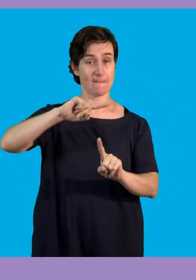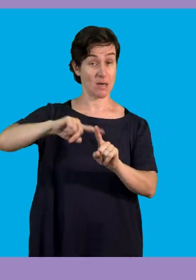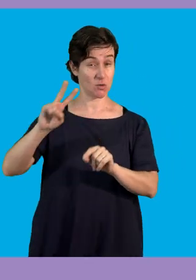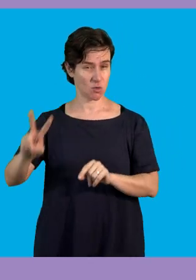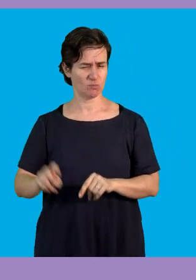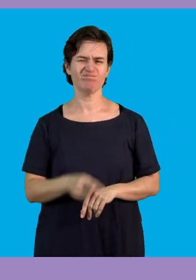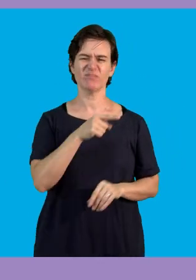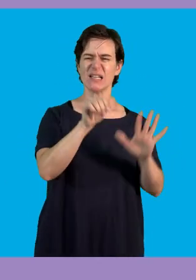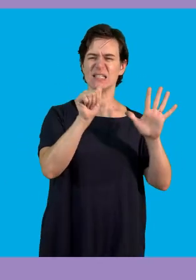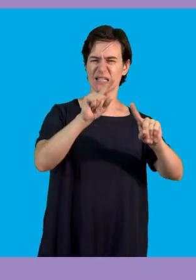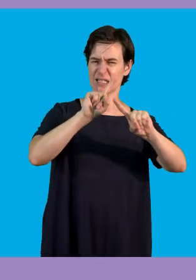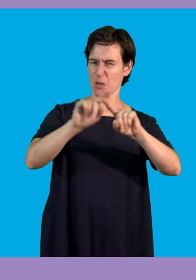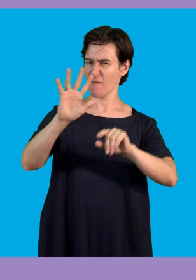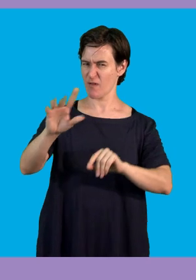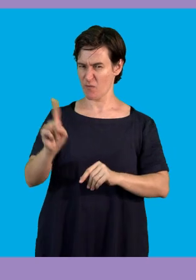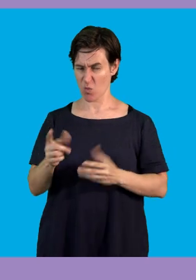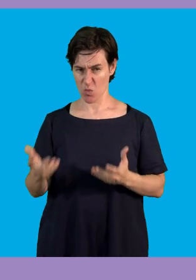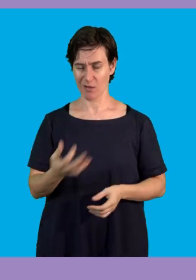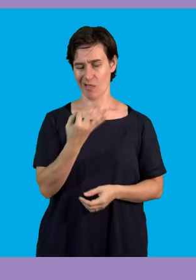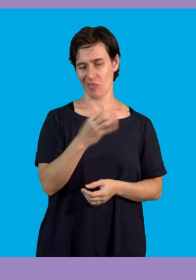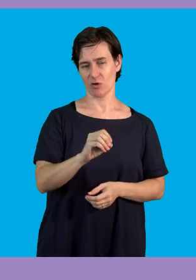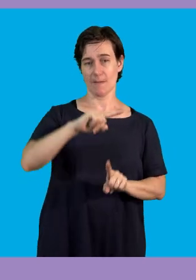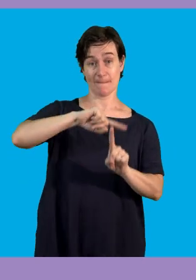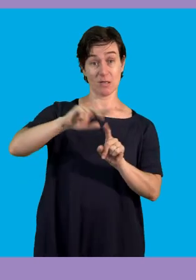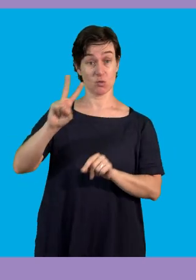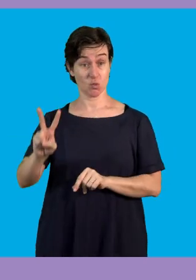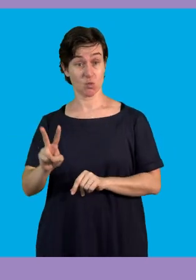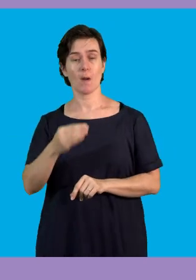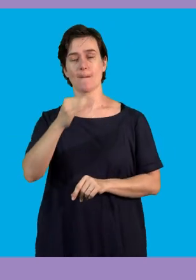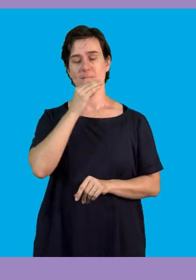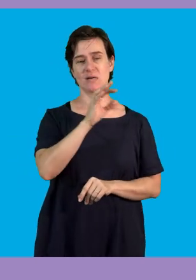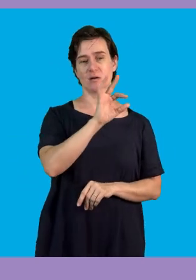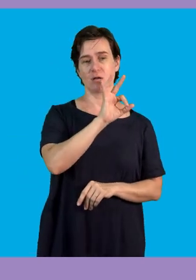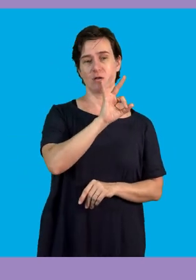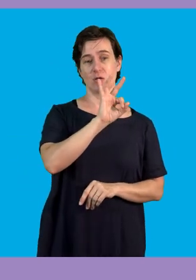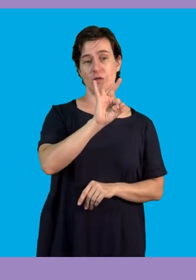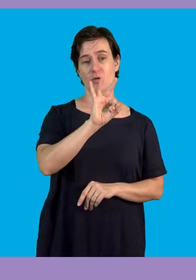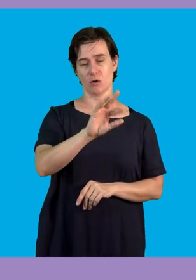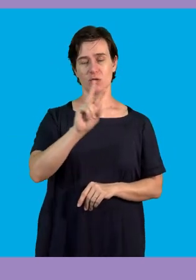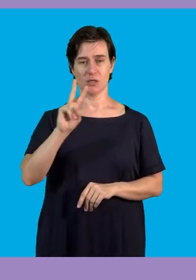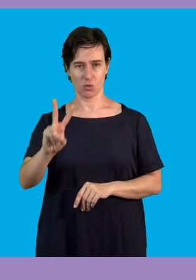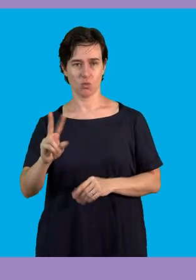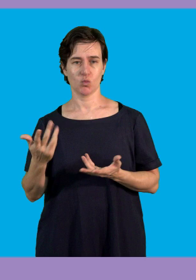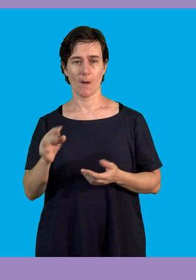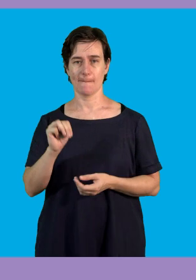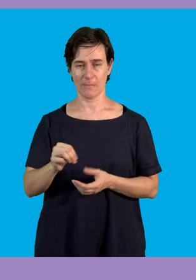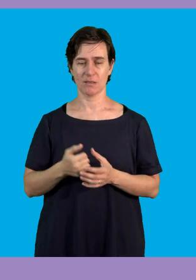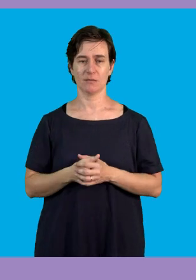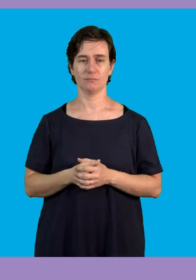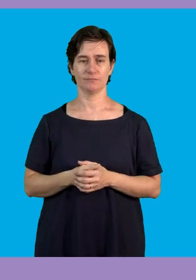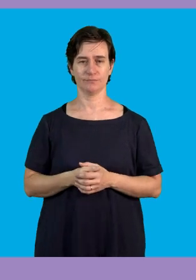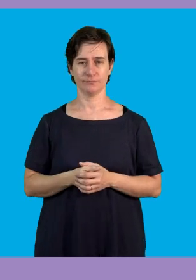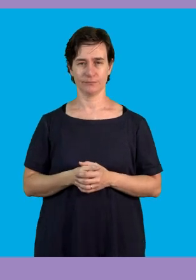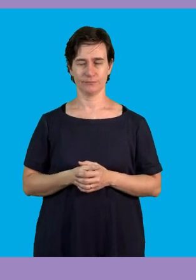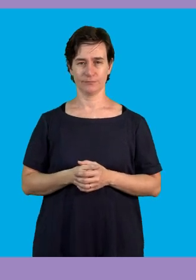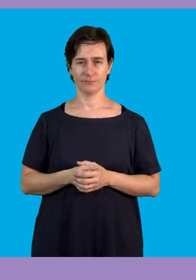2. 6 times 5 is 30 plus 2, so it would be 30 plus 2, so the perimeter would be